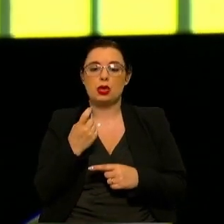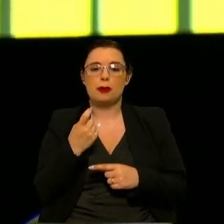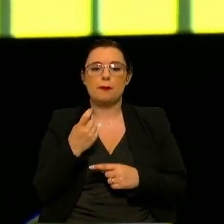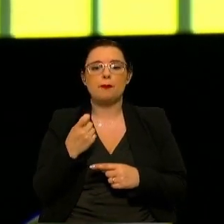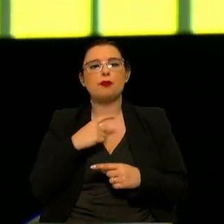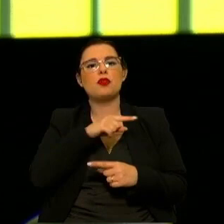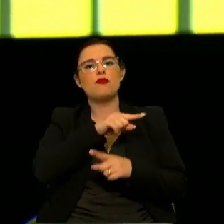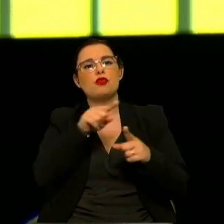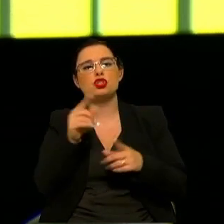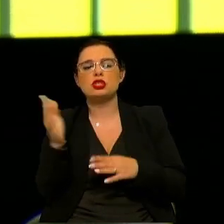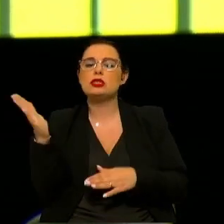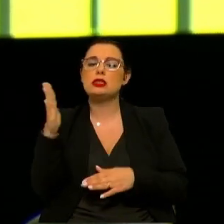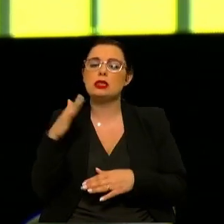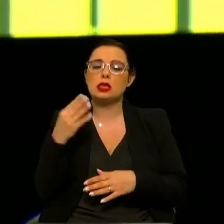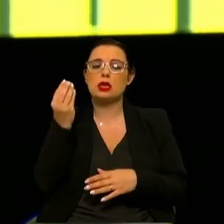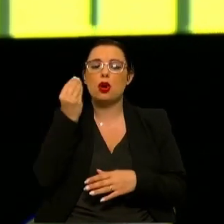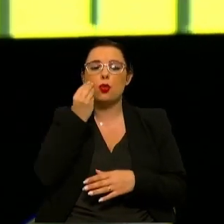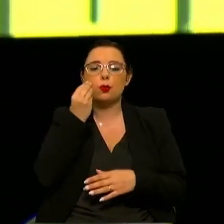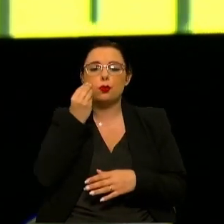let me ask you,